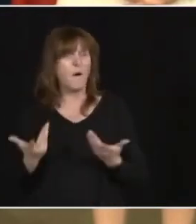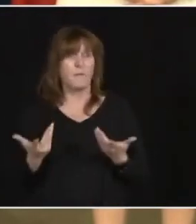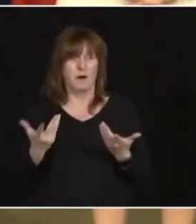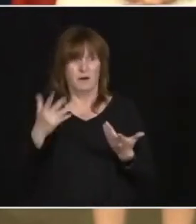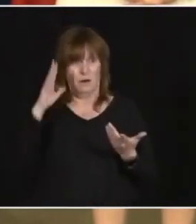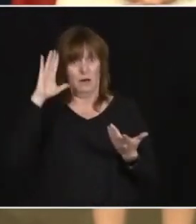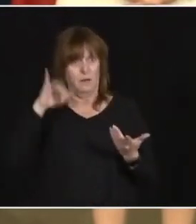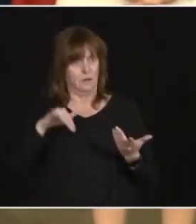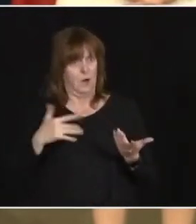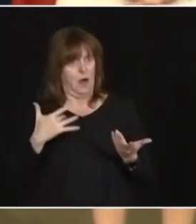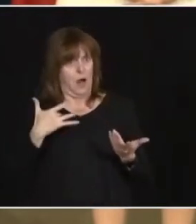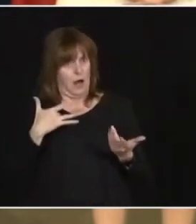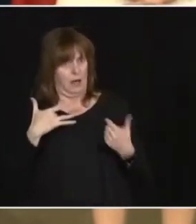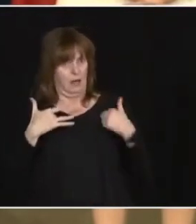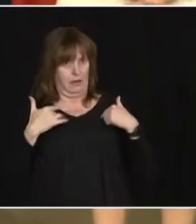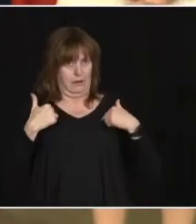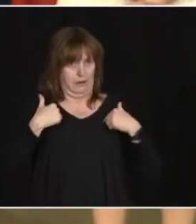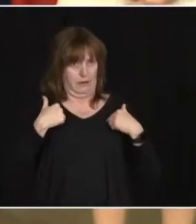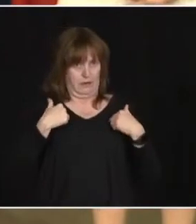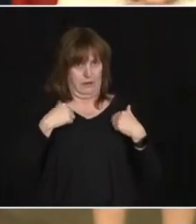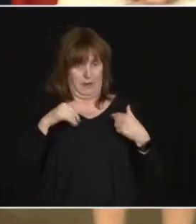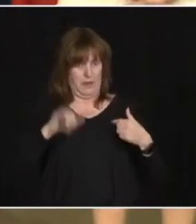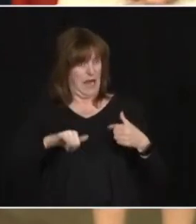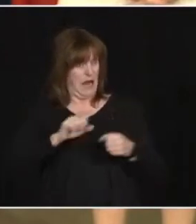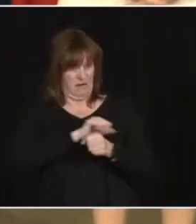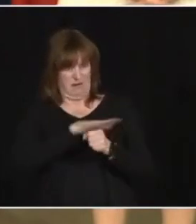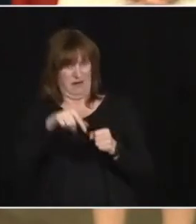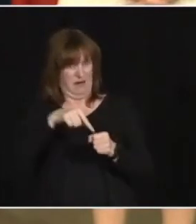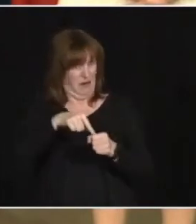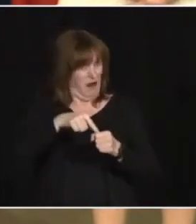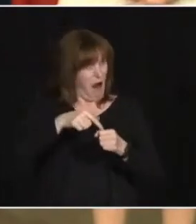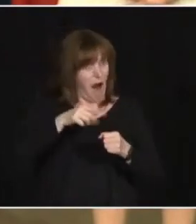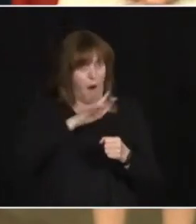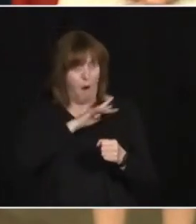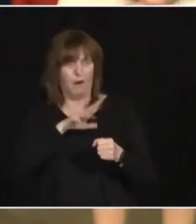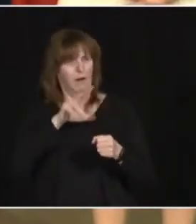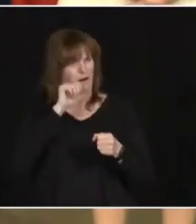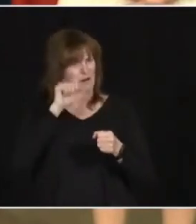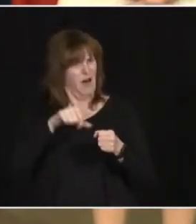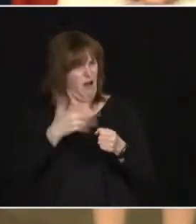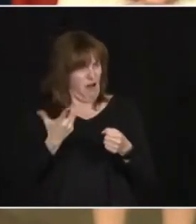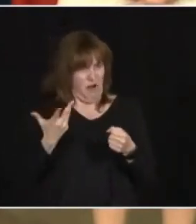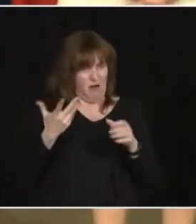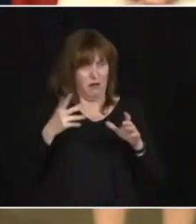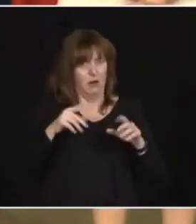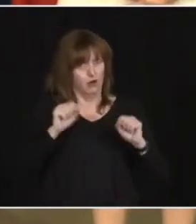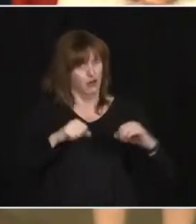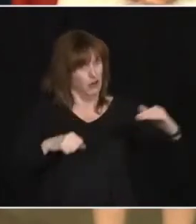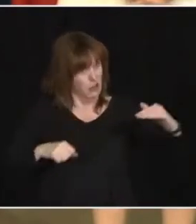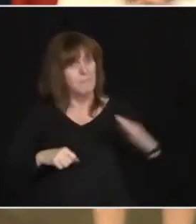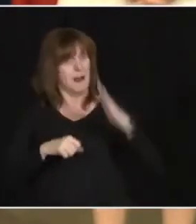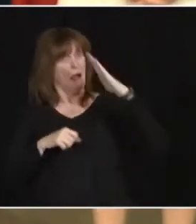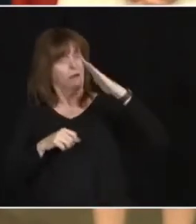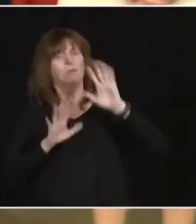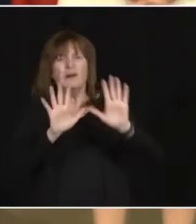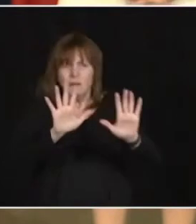because we aren't. This could come back and bite us in the backside in about 10 seconds. So we have to be very